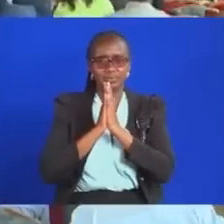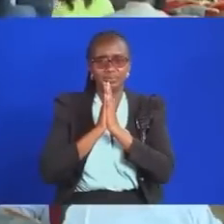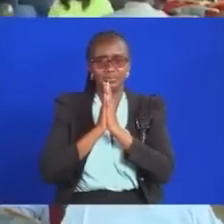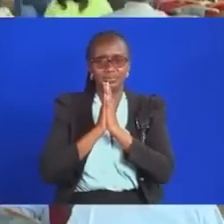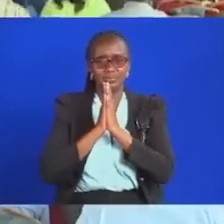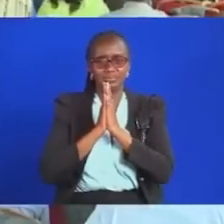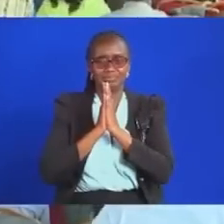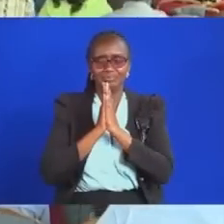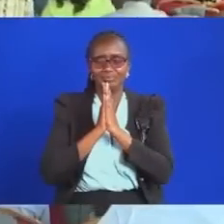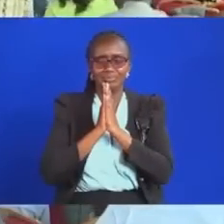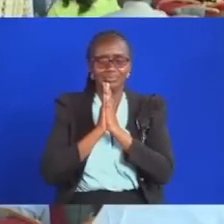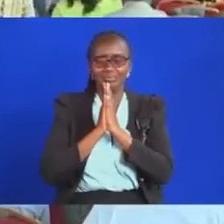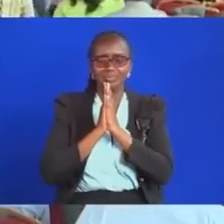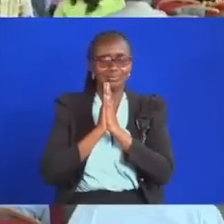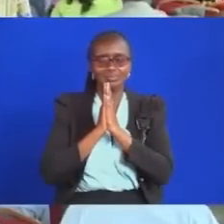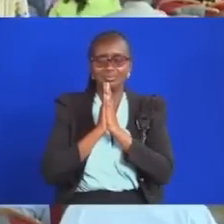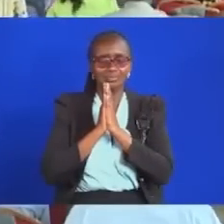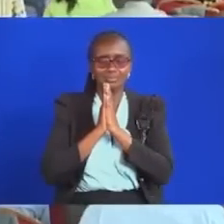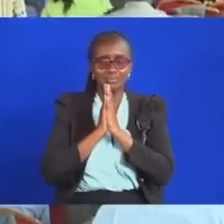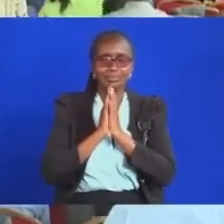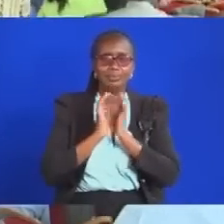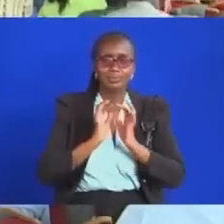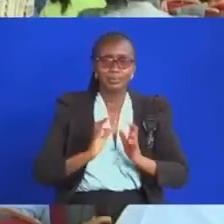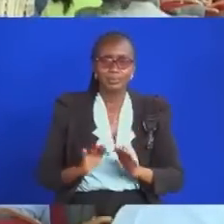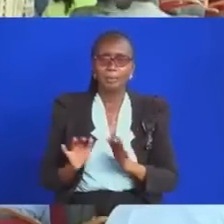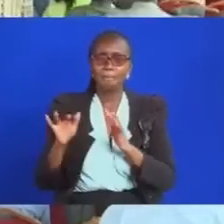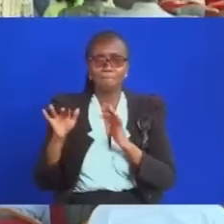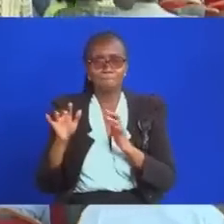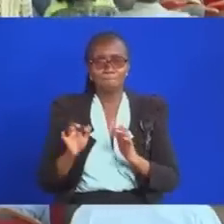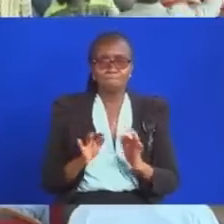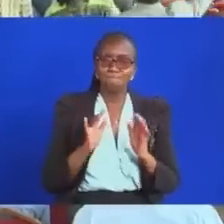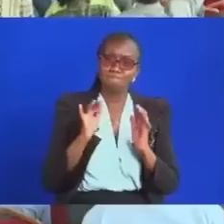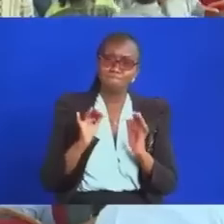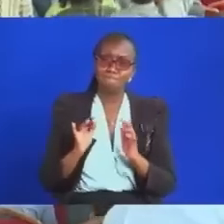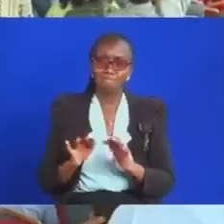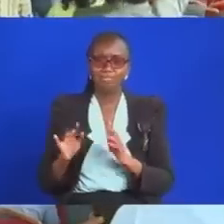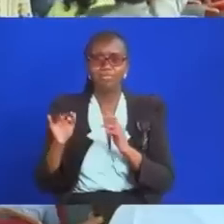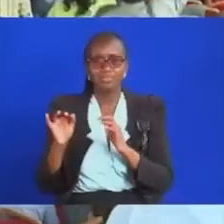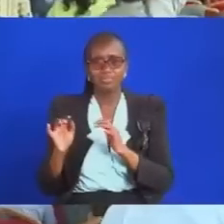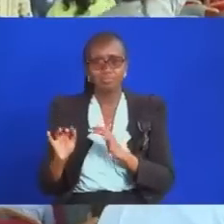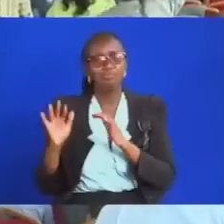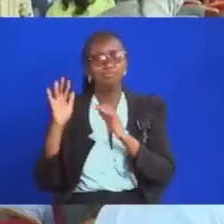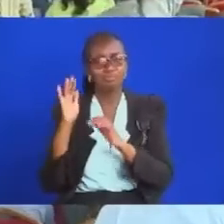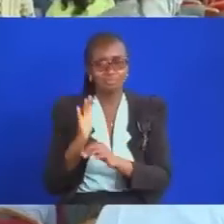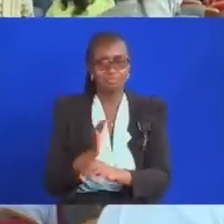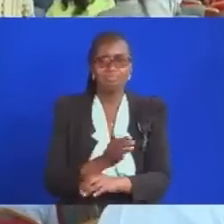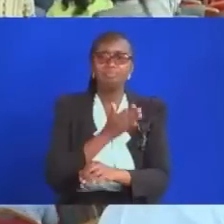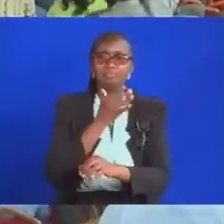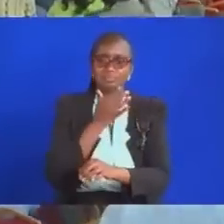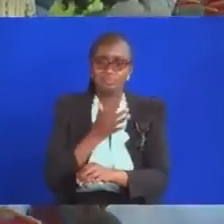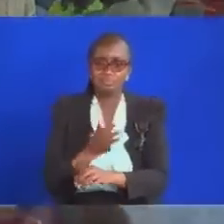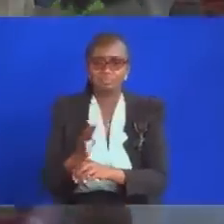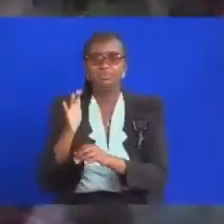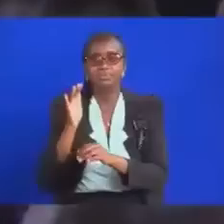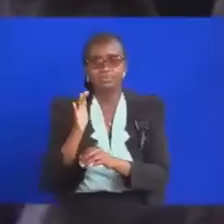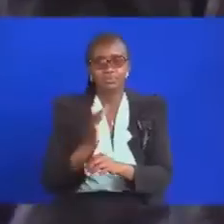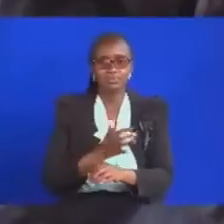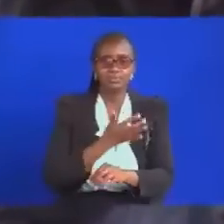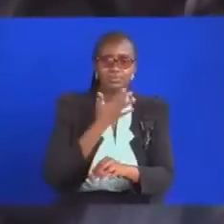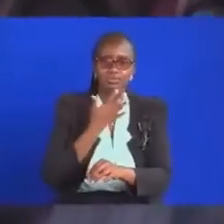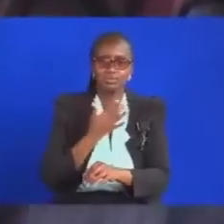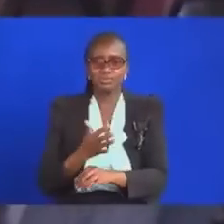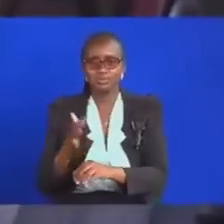Ask and I'll give the nations to you, O Lord. That's